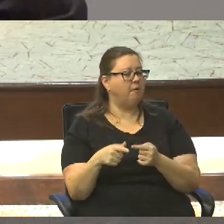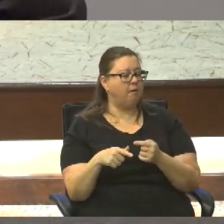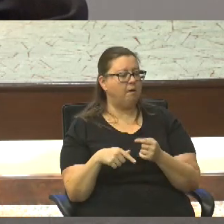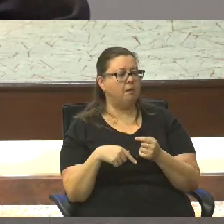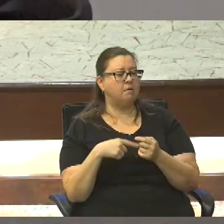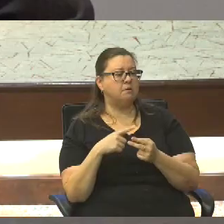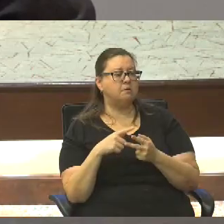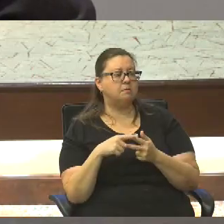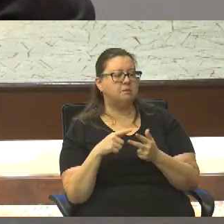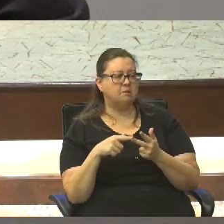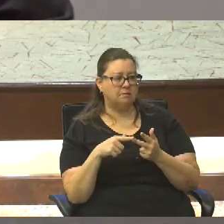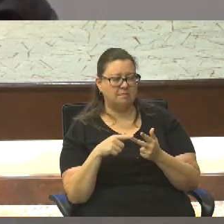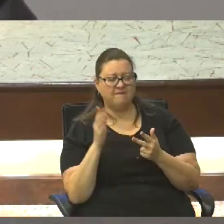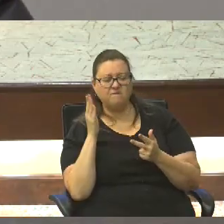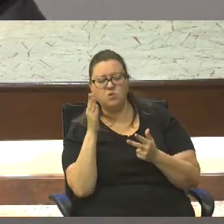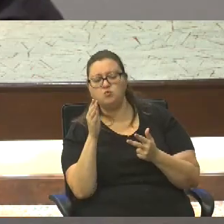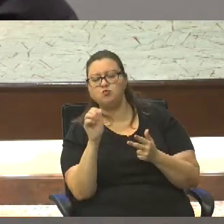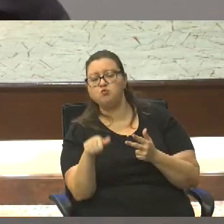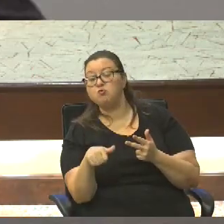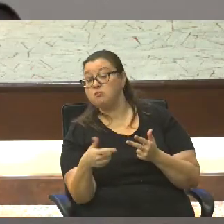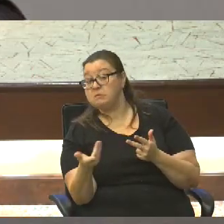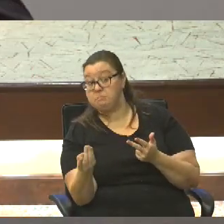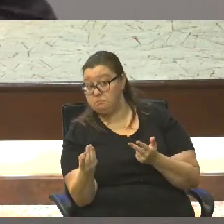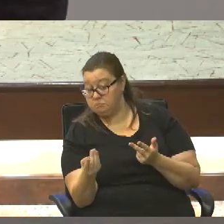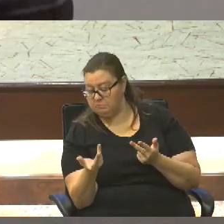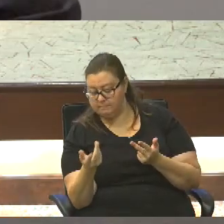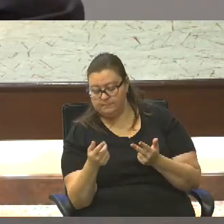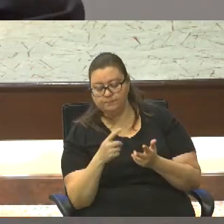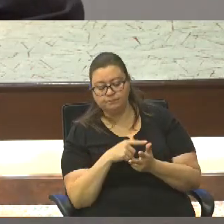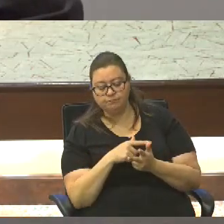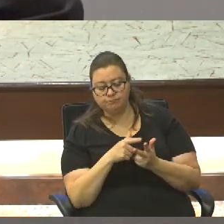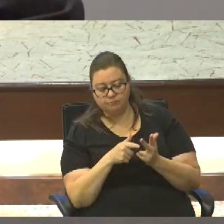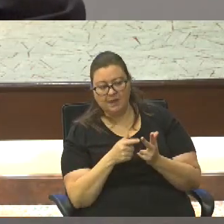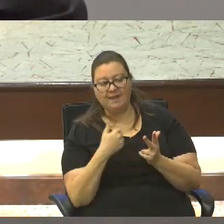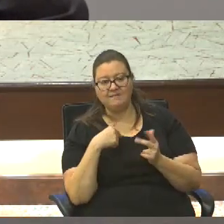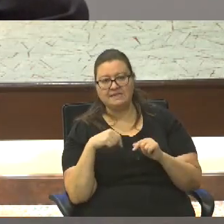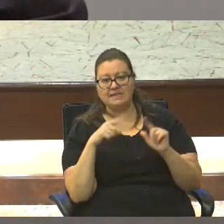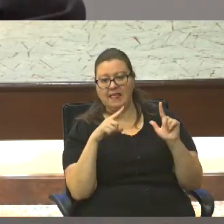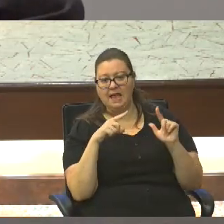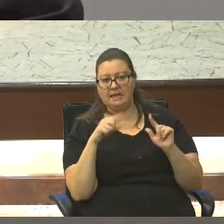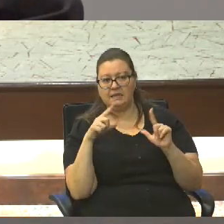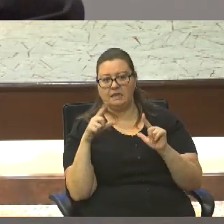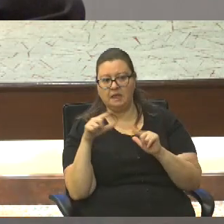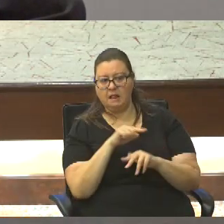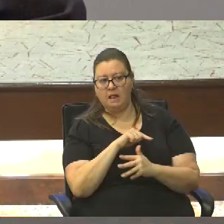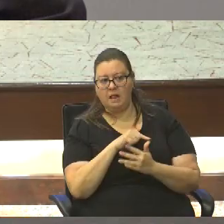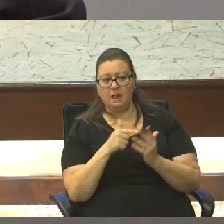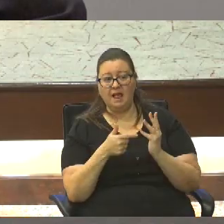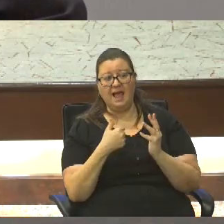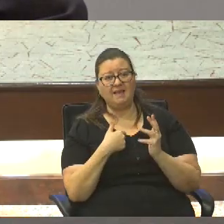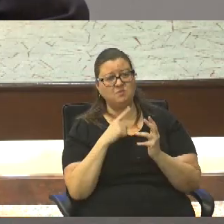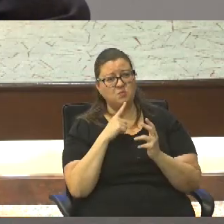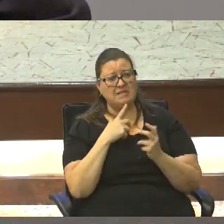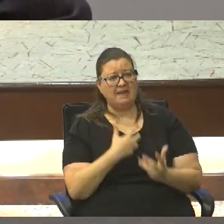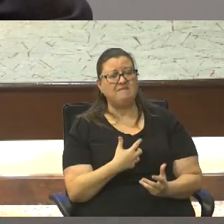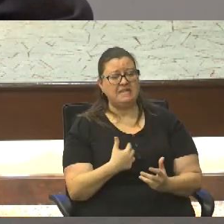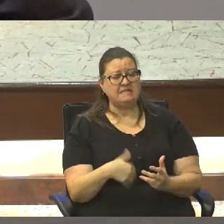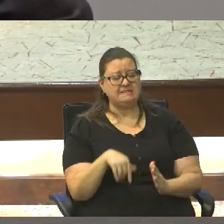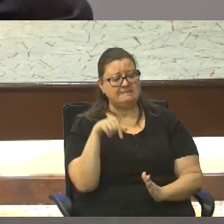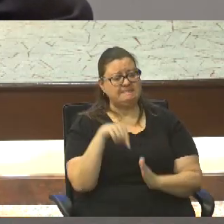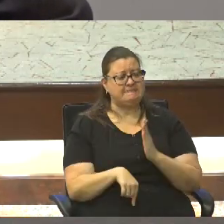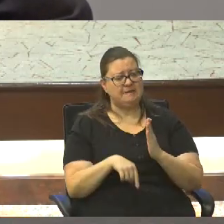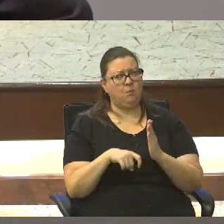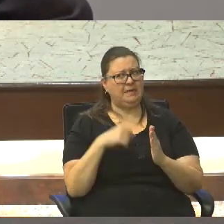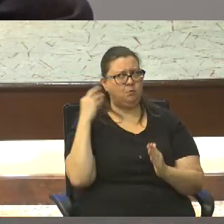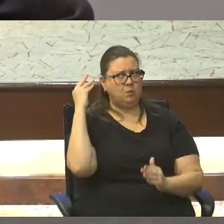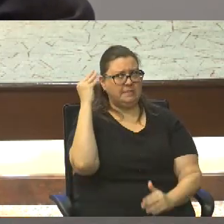well as a look into the future. And as you'll note, as he gets through his slide deck, we have some pretty weighty topics to consider at